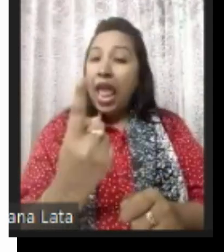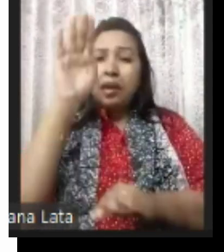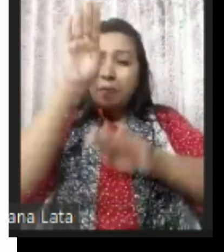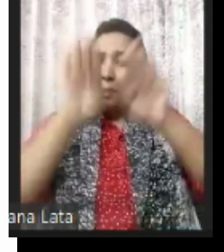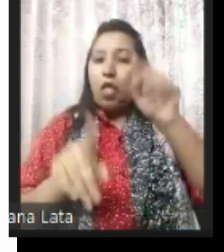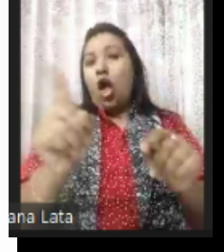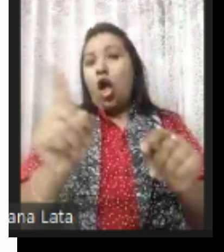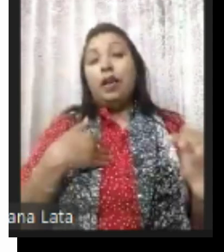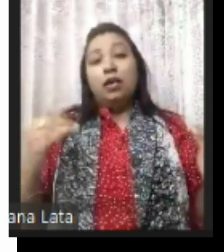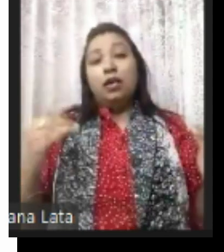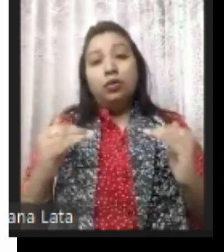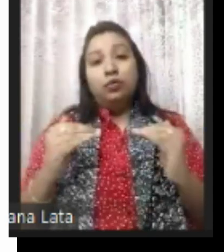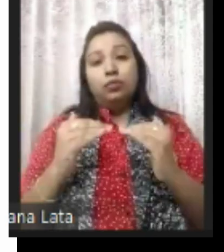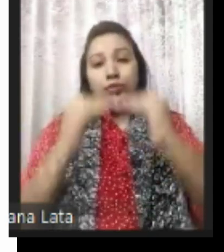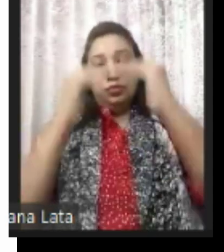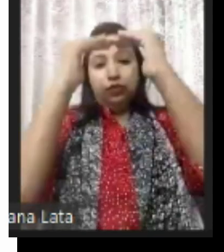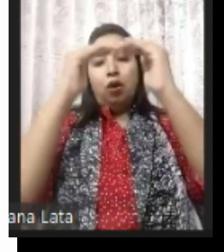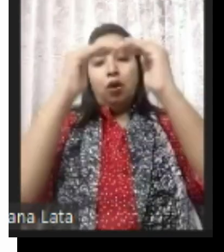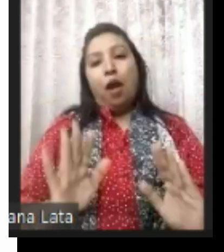to achieving that goal. Thank you.